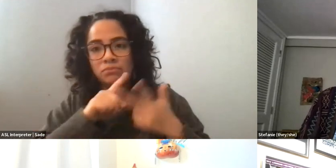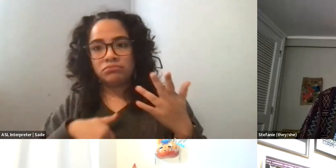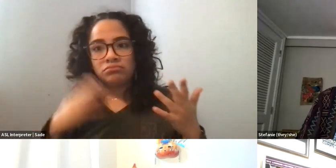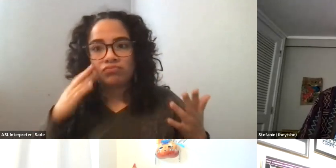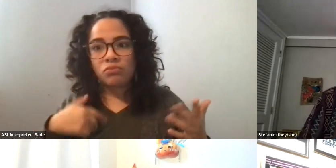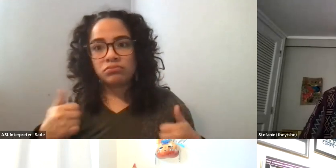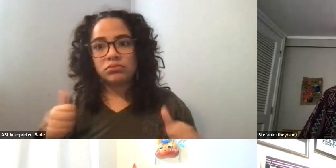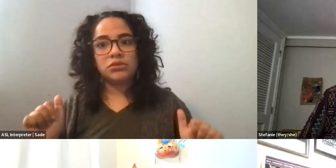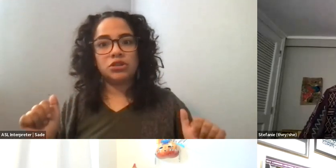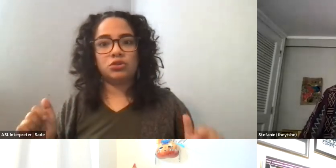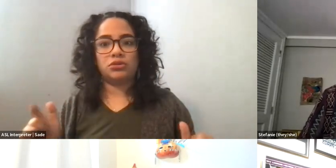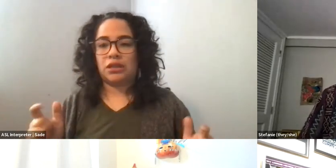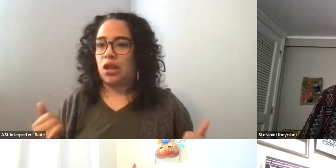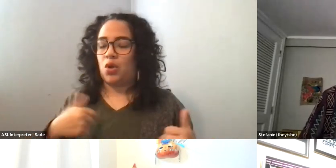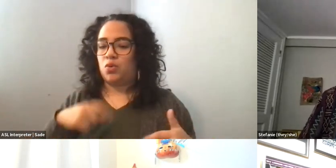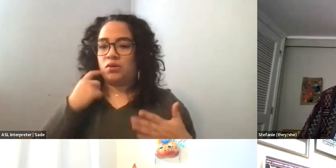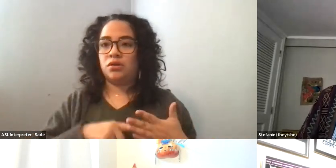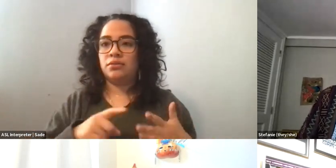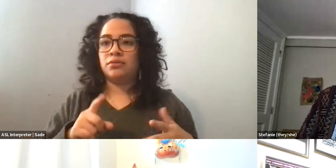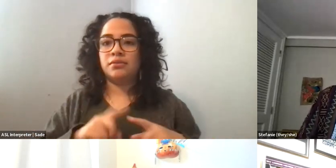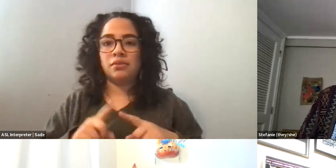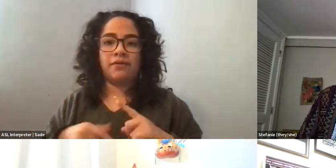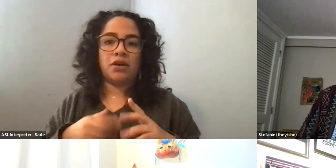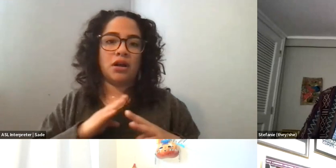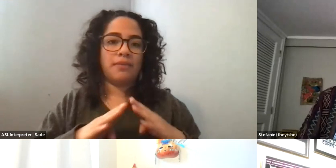in maybe other organizing communities or